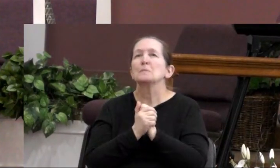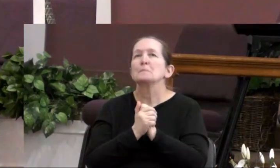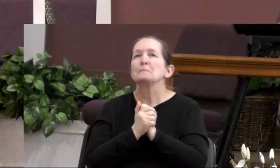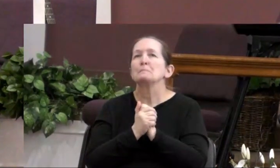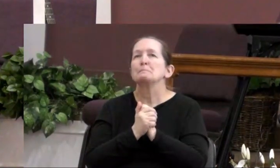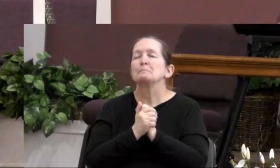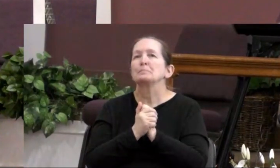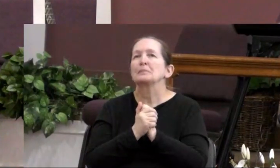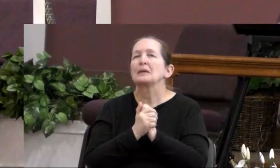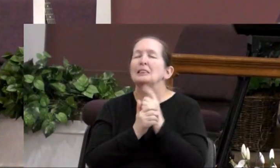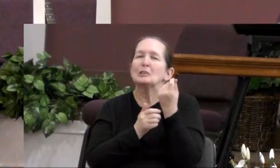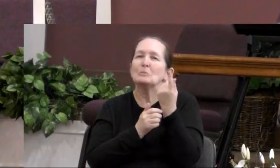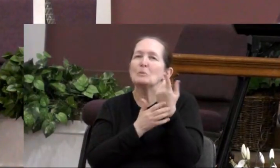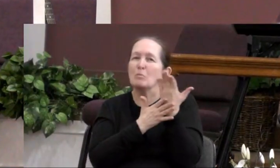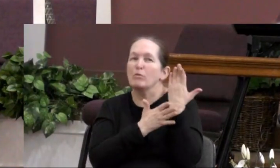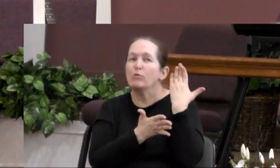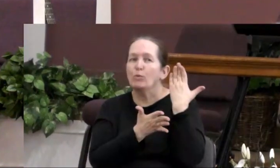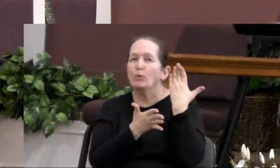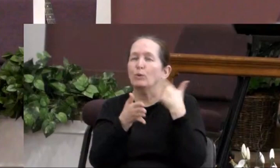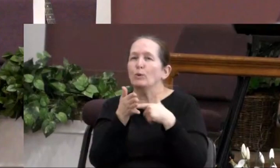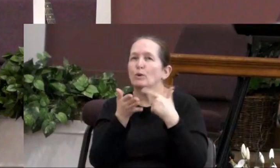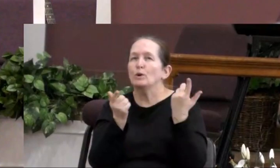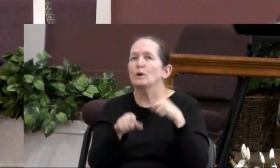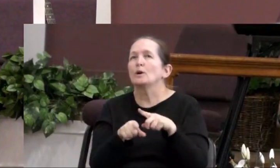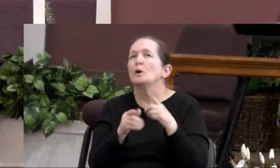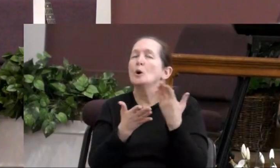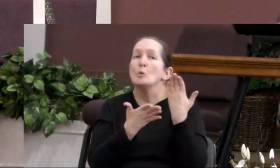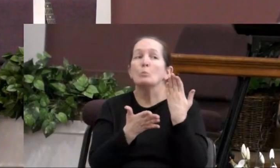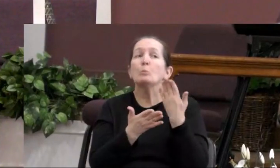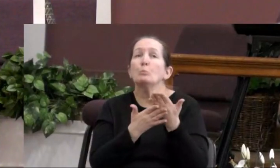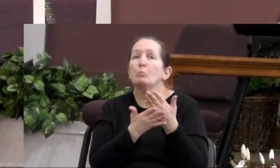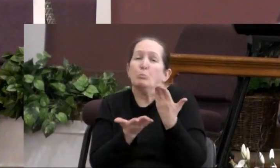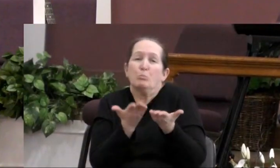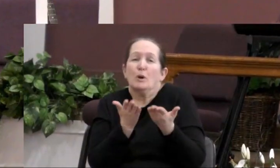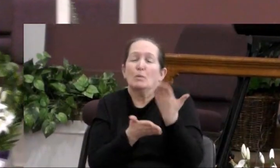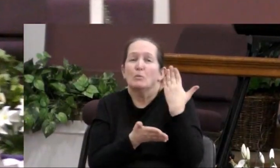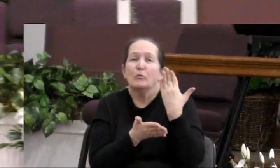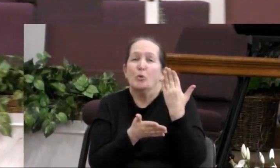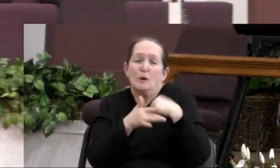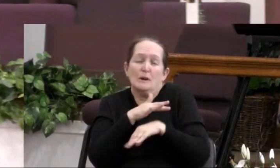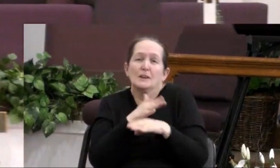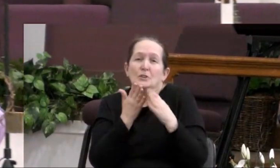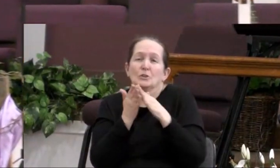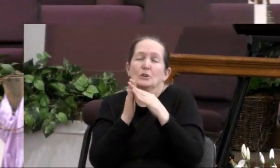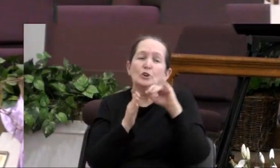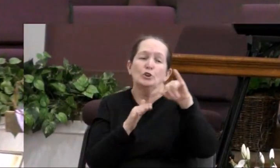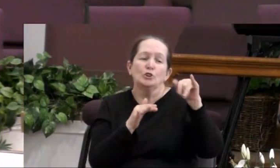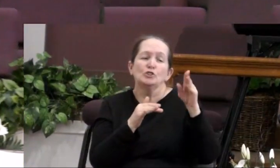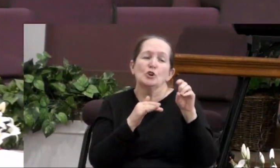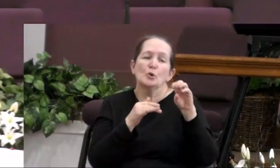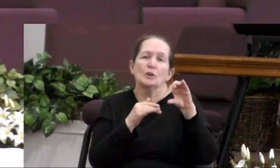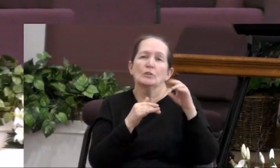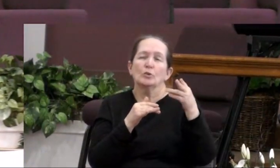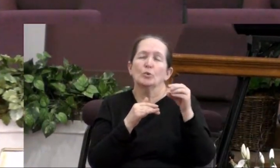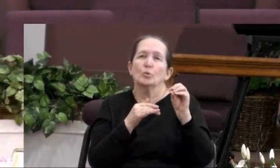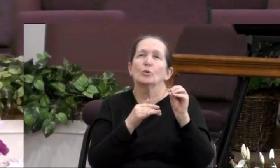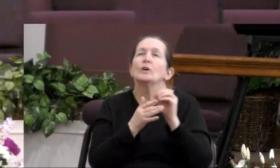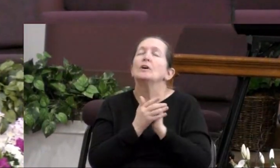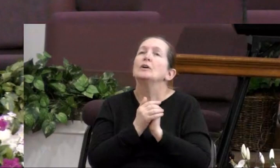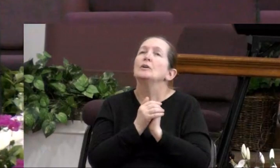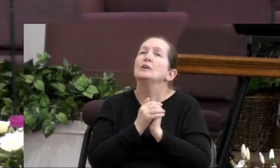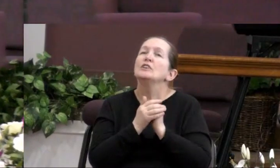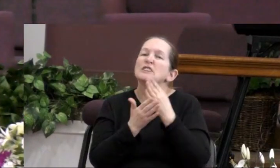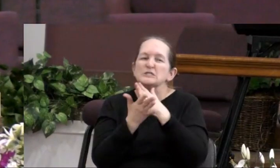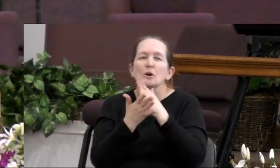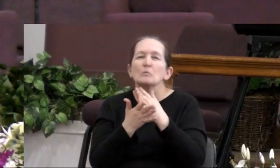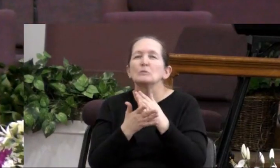a little bit before this, probably before they got into Jericho, they had stopped to get a little